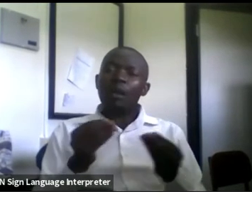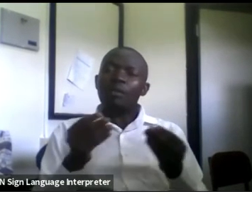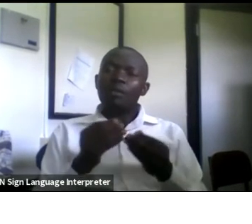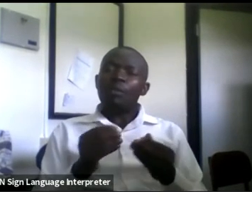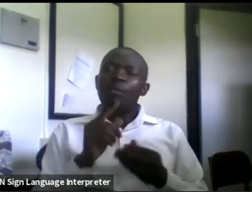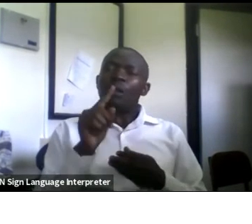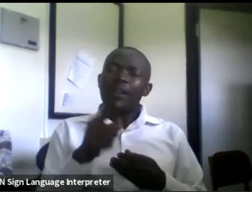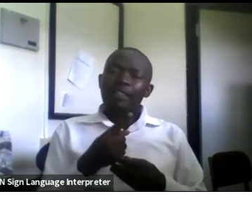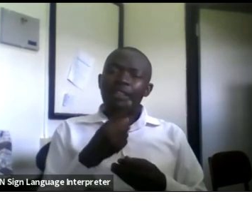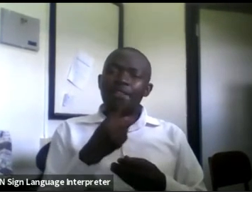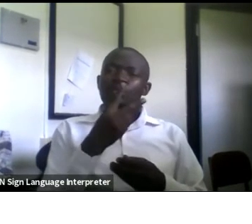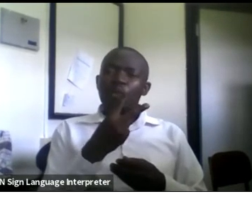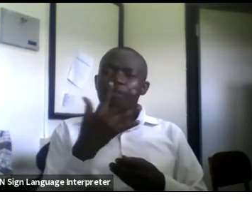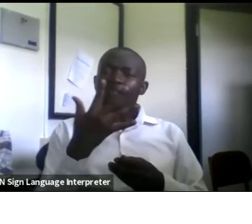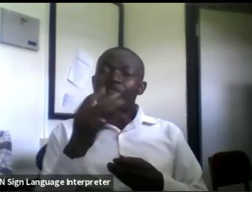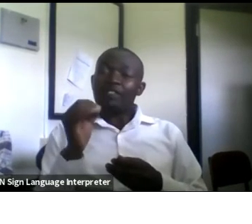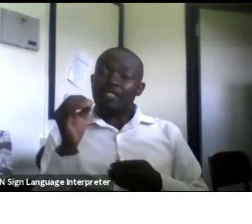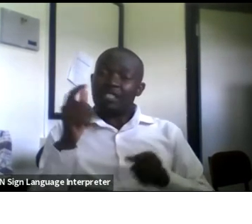1,250 people.